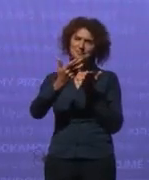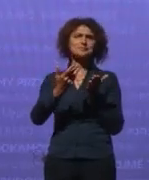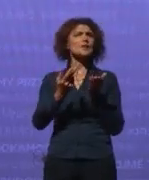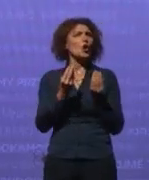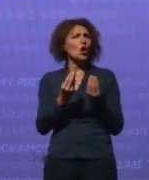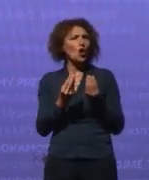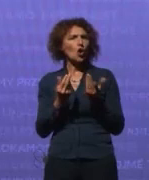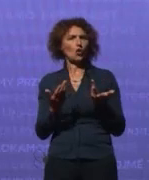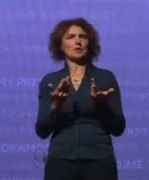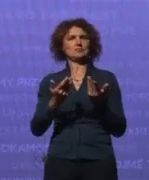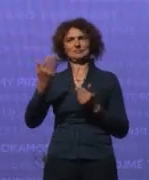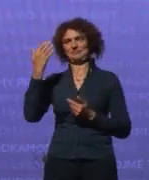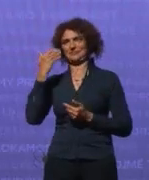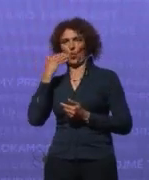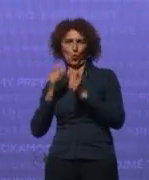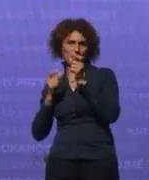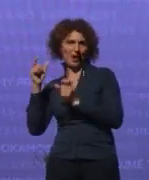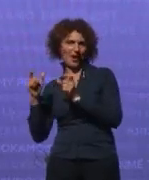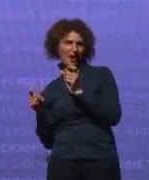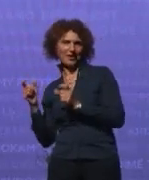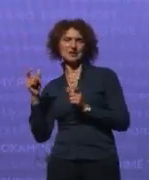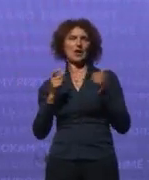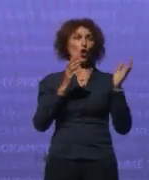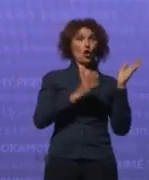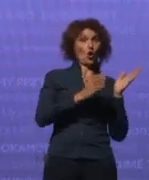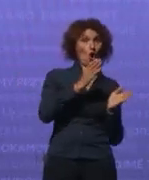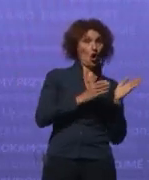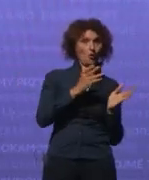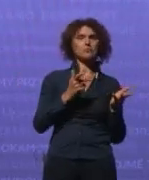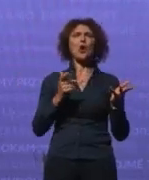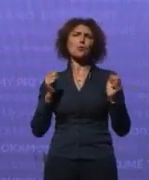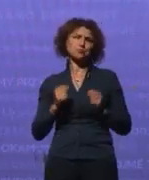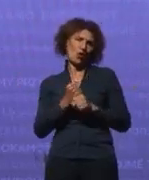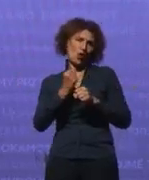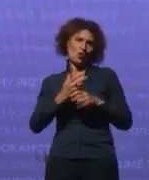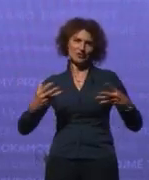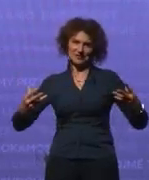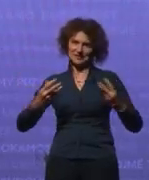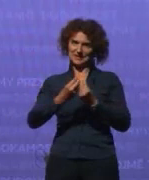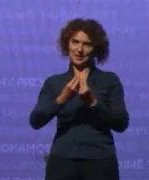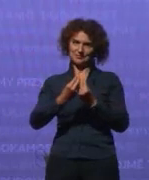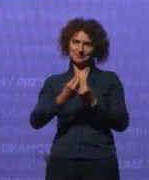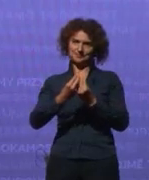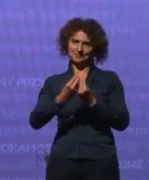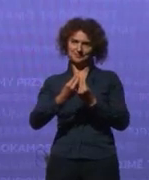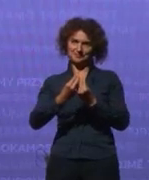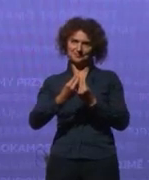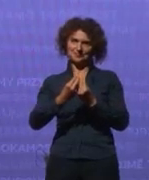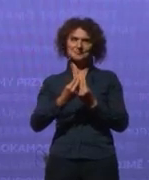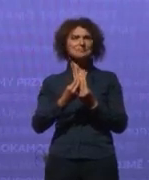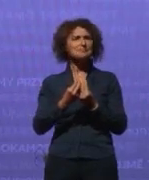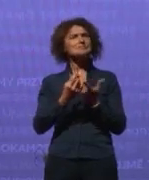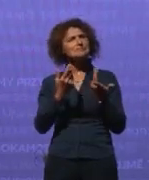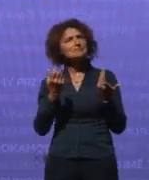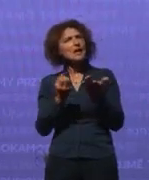robots can work together to design a better future, a more